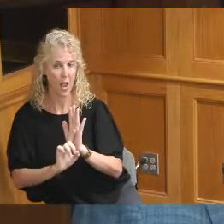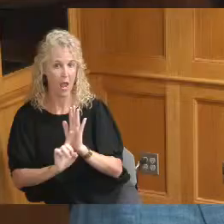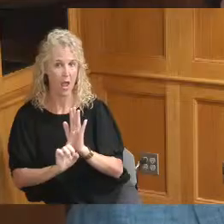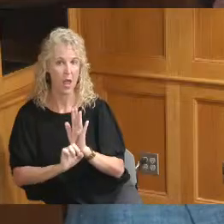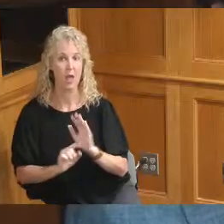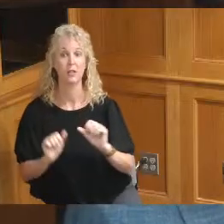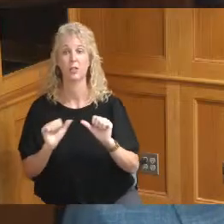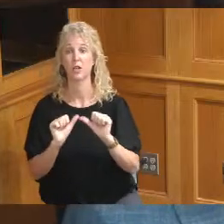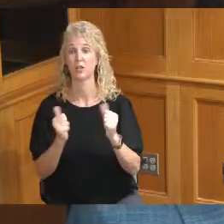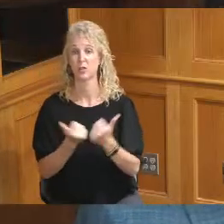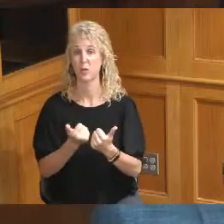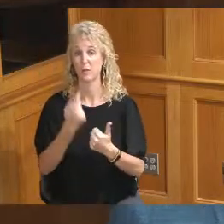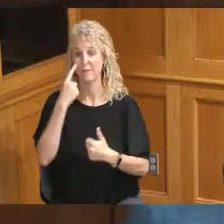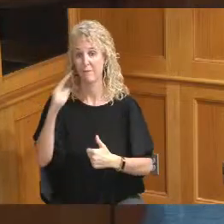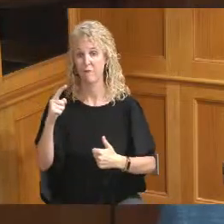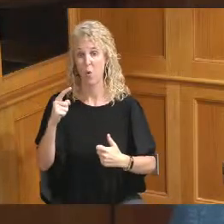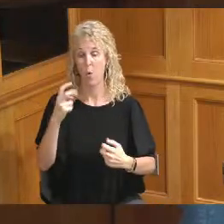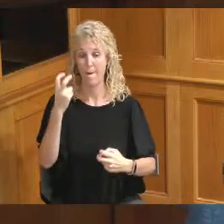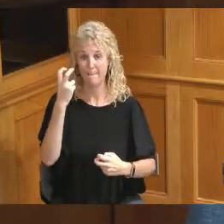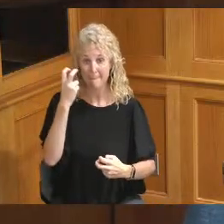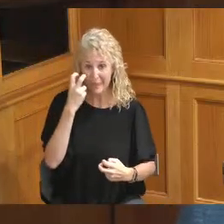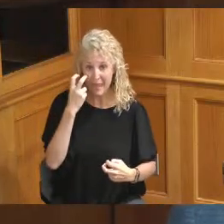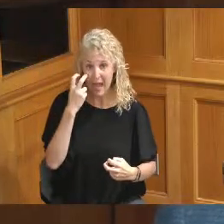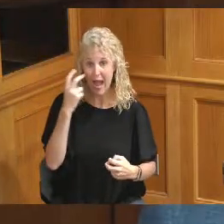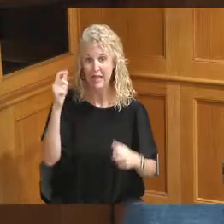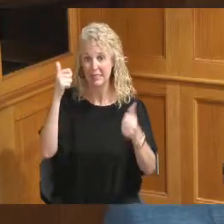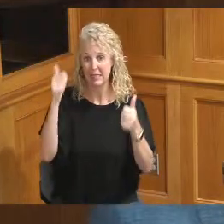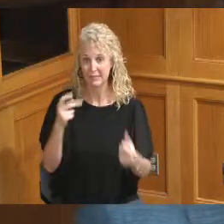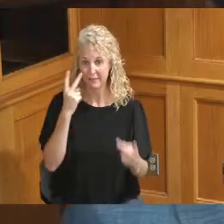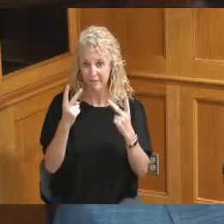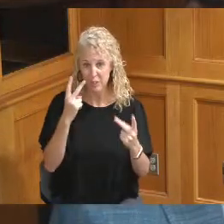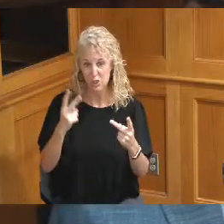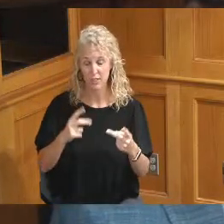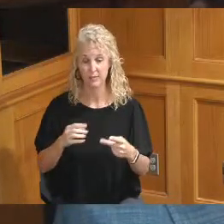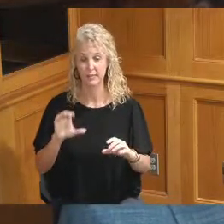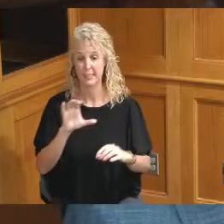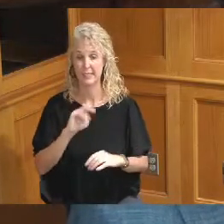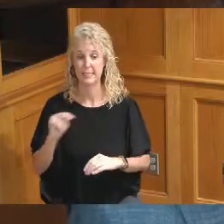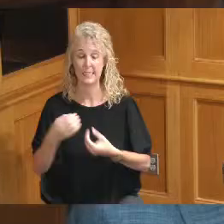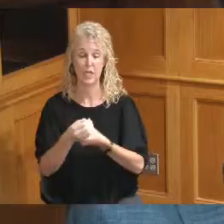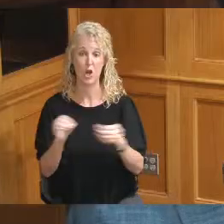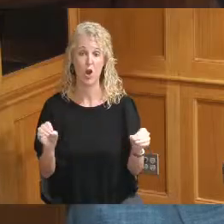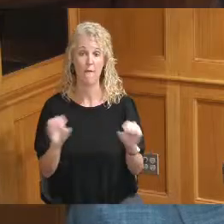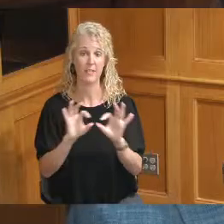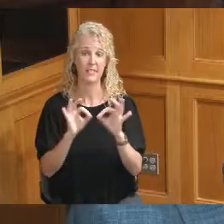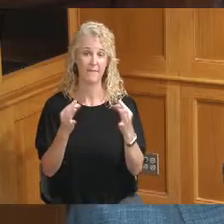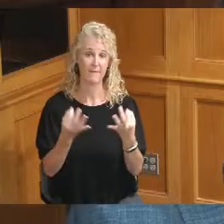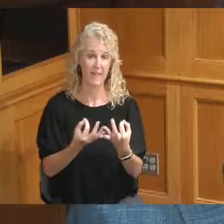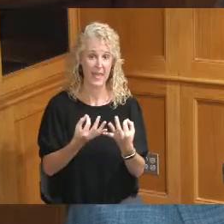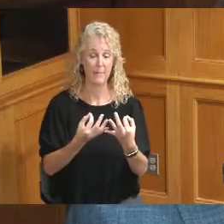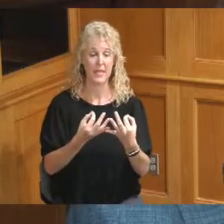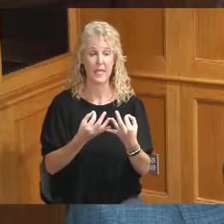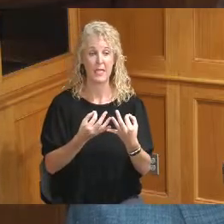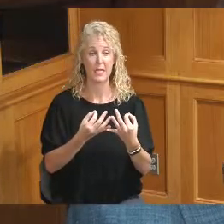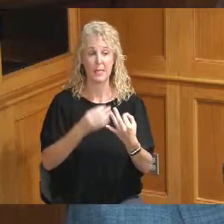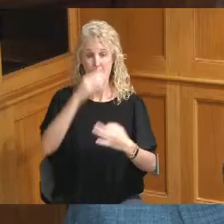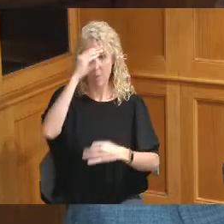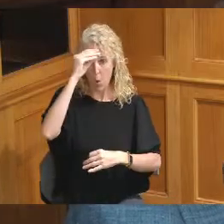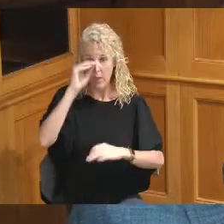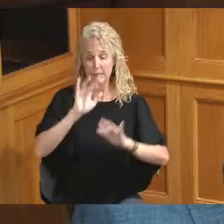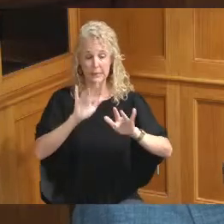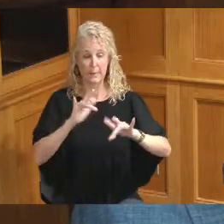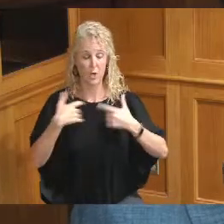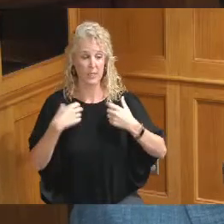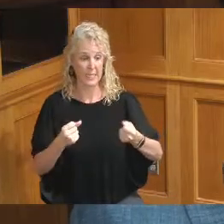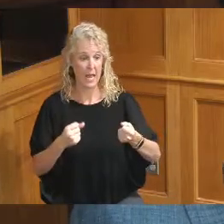Association for the Blind and Visually Impaired, and the Cincinnati Office of Family Voice, Mercy Health, Stand Up Wireless,